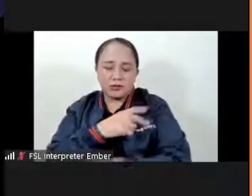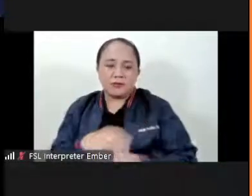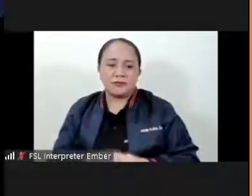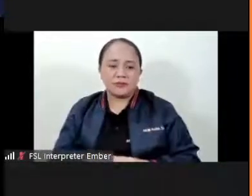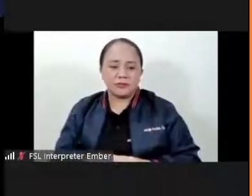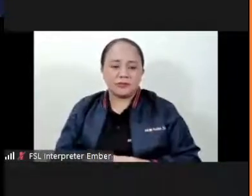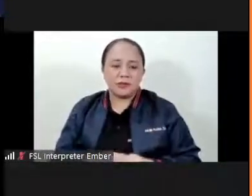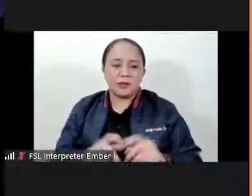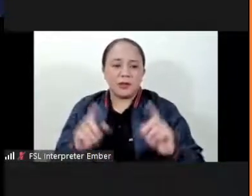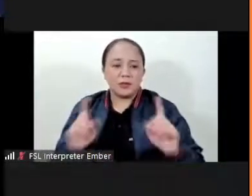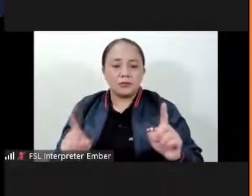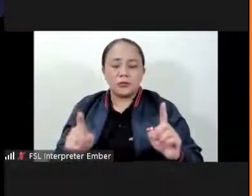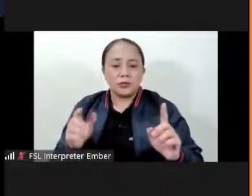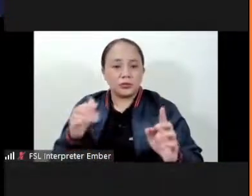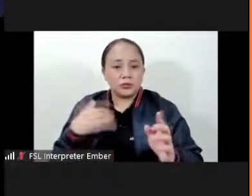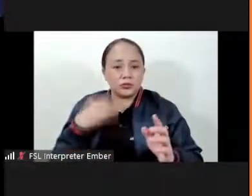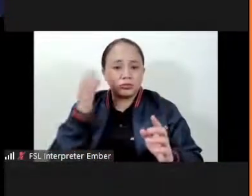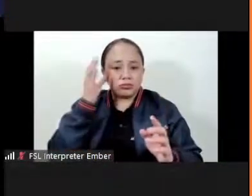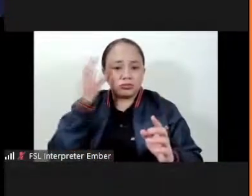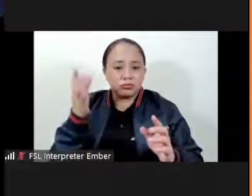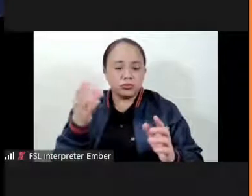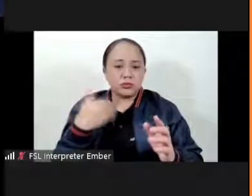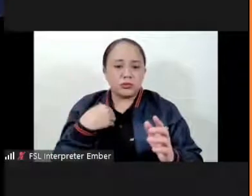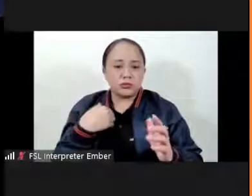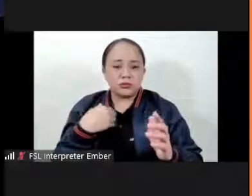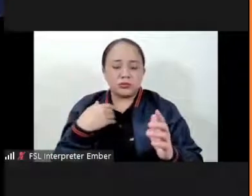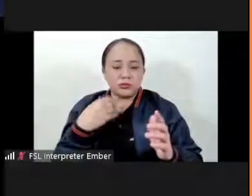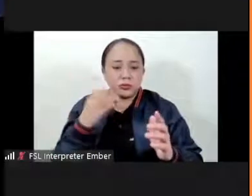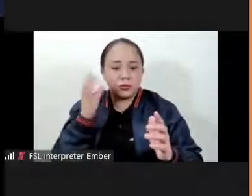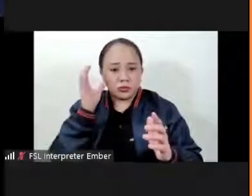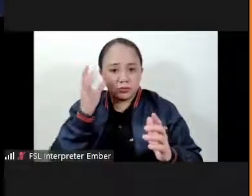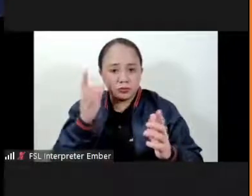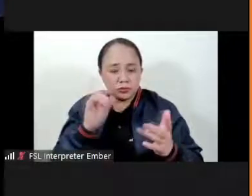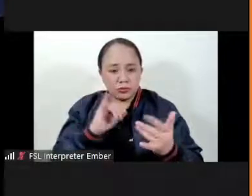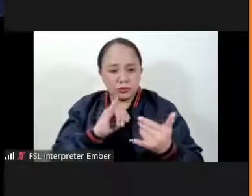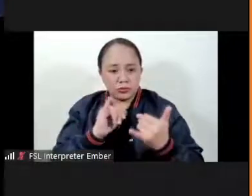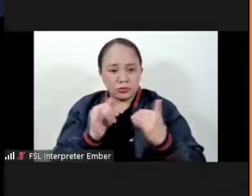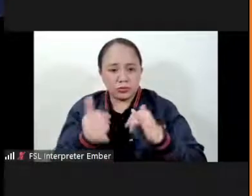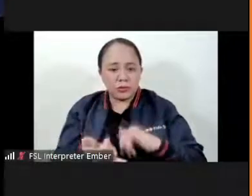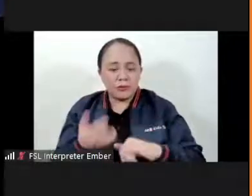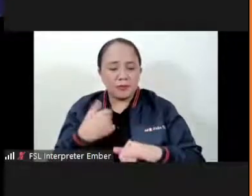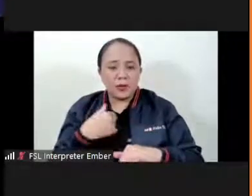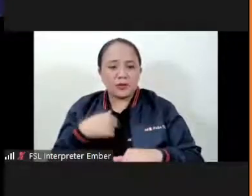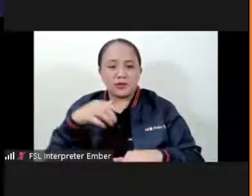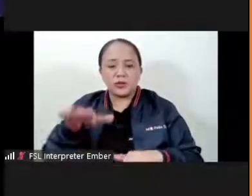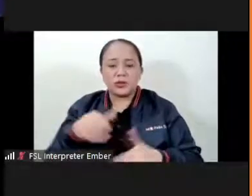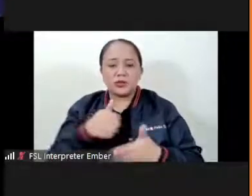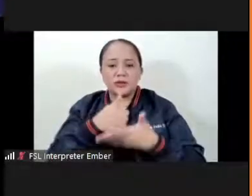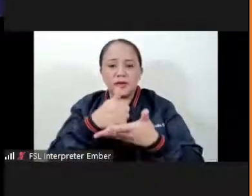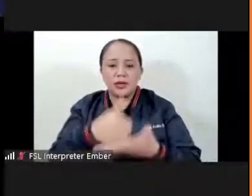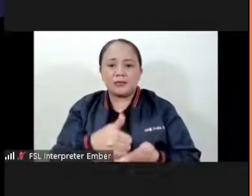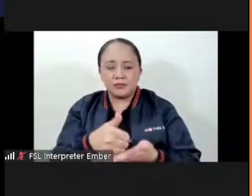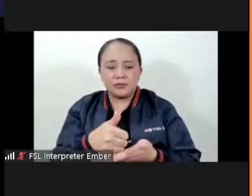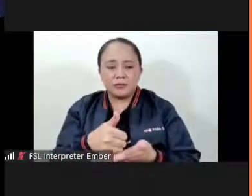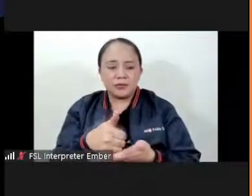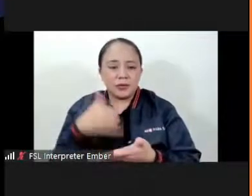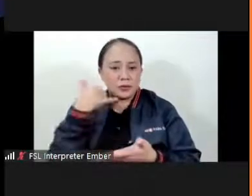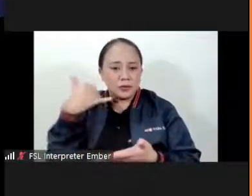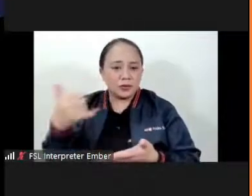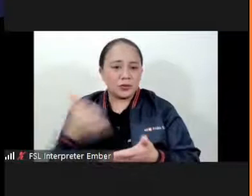Another concept that further emerged during the COVID-19 pandemic is the concept of the Child Helpline. These